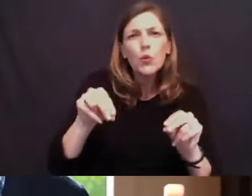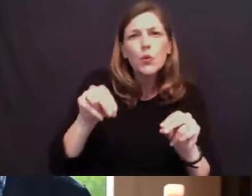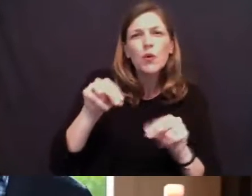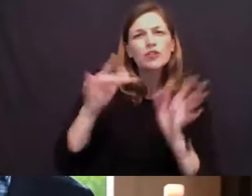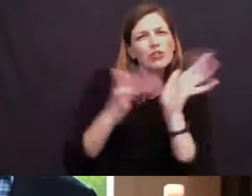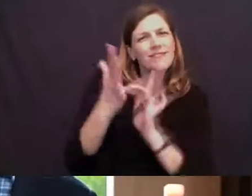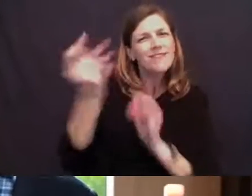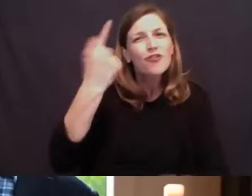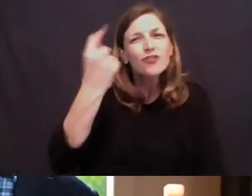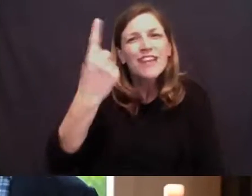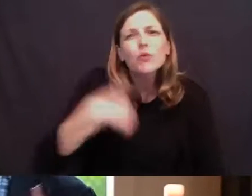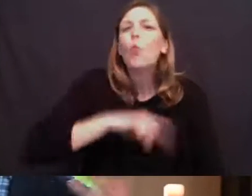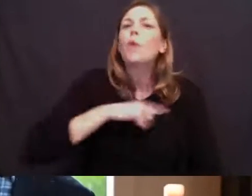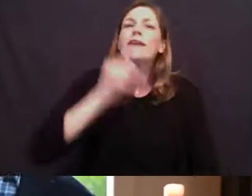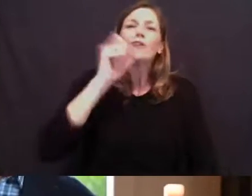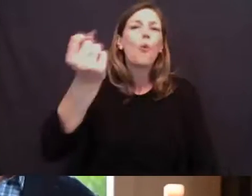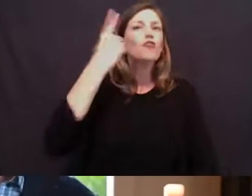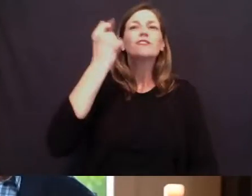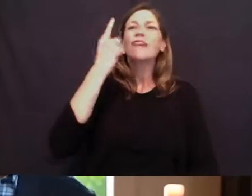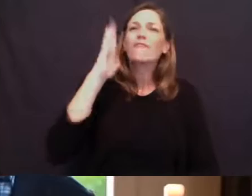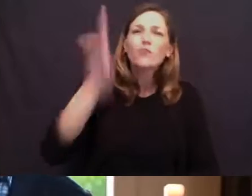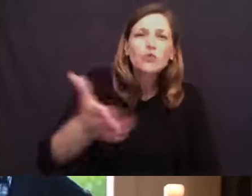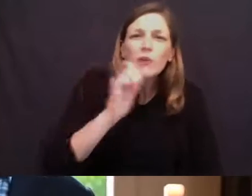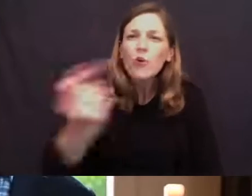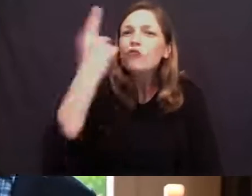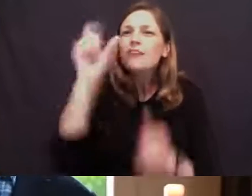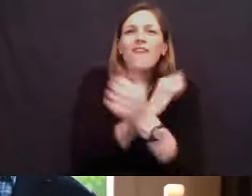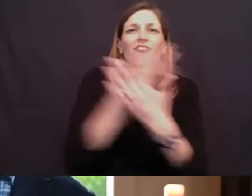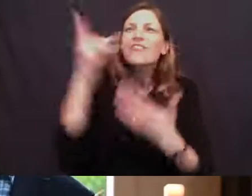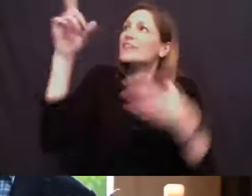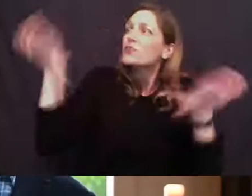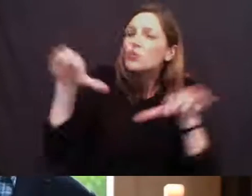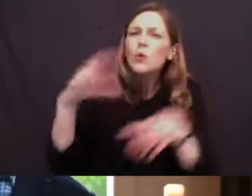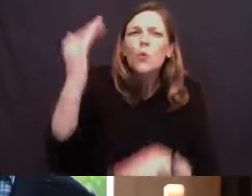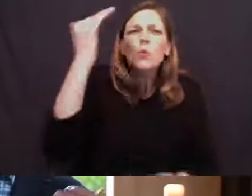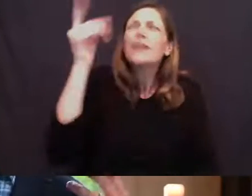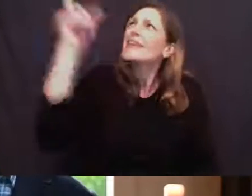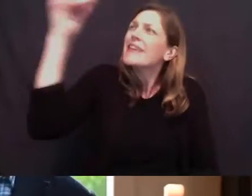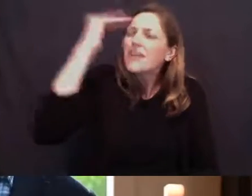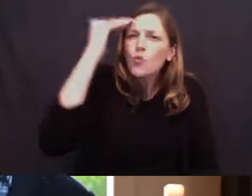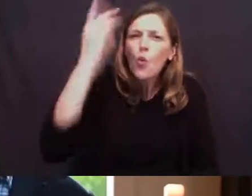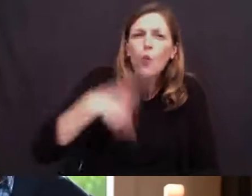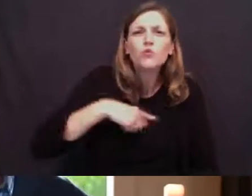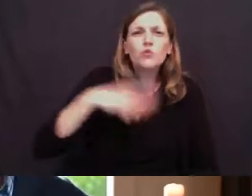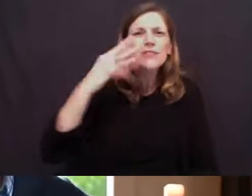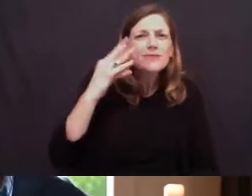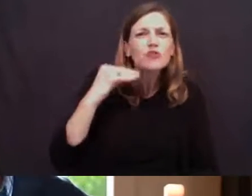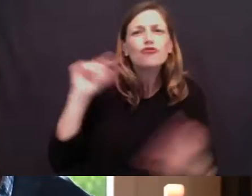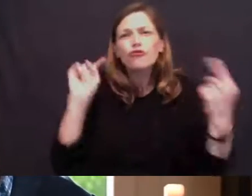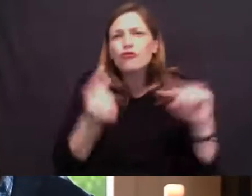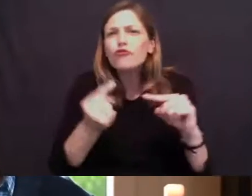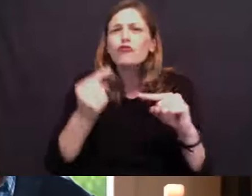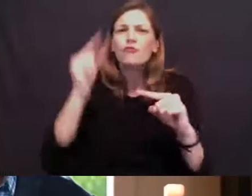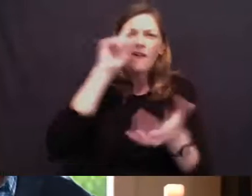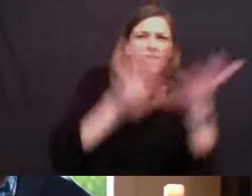picture. He understands that we don't know exactly all that he's doing. He knows that we're experiencing hurt and confusion and that we're in the midst of pain.